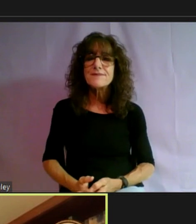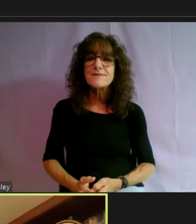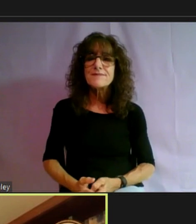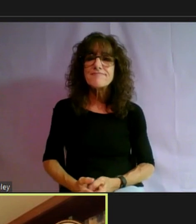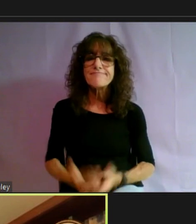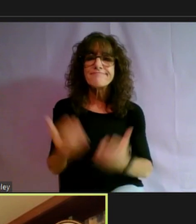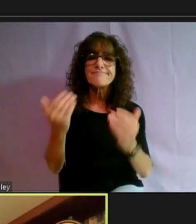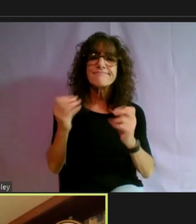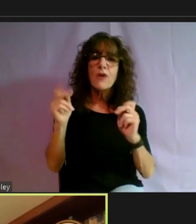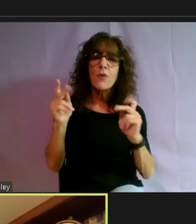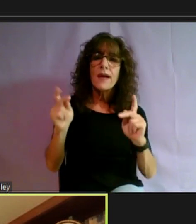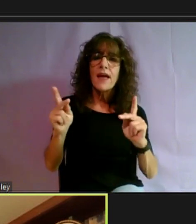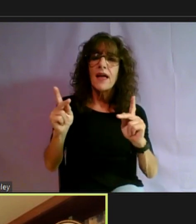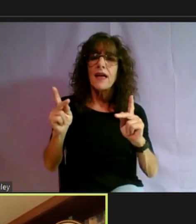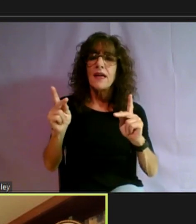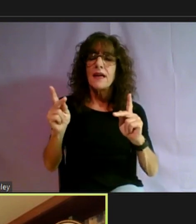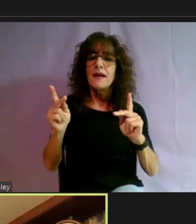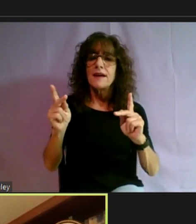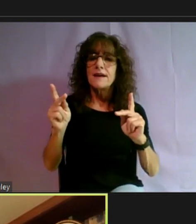Okay.